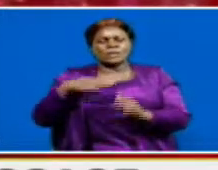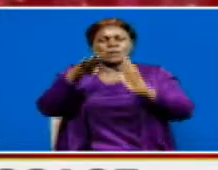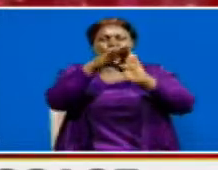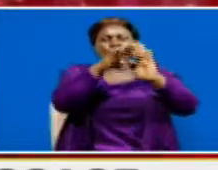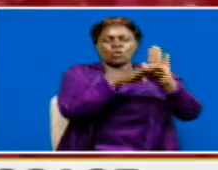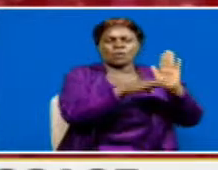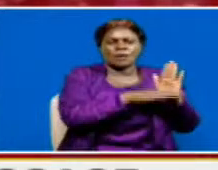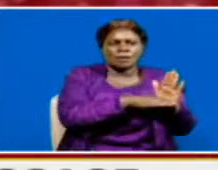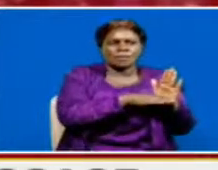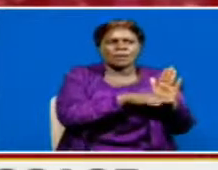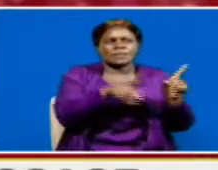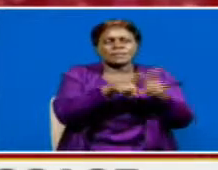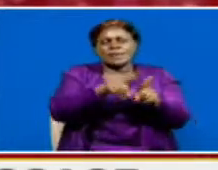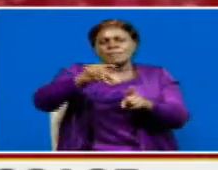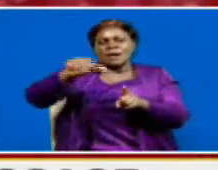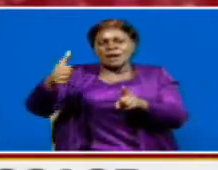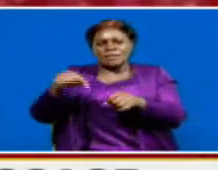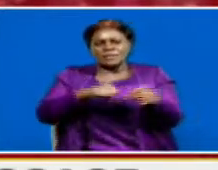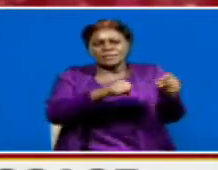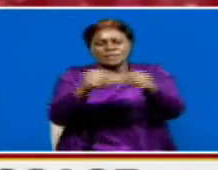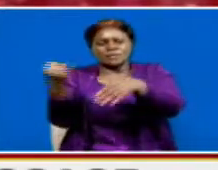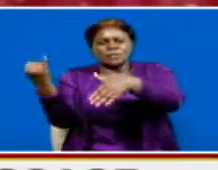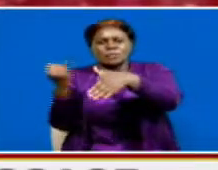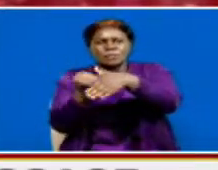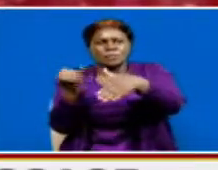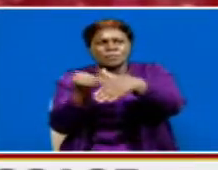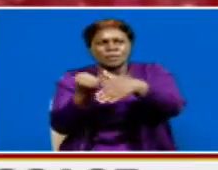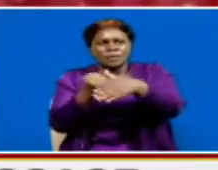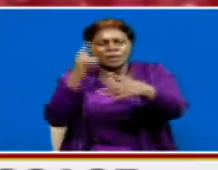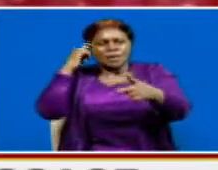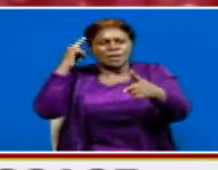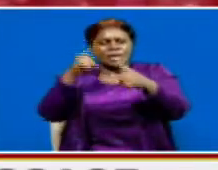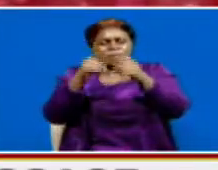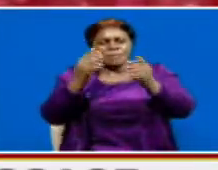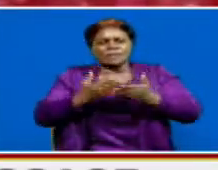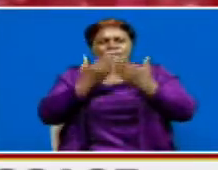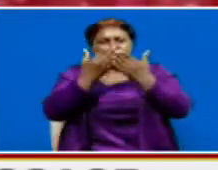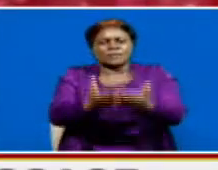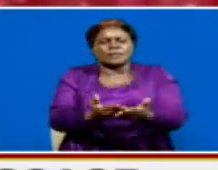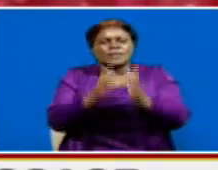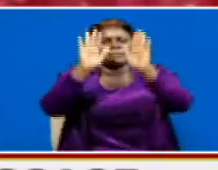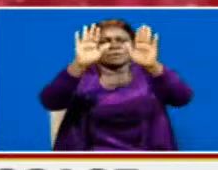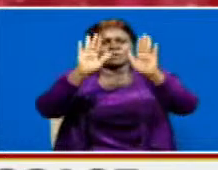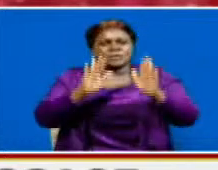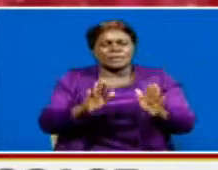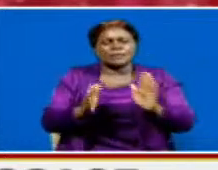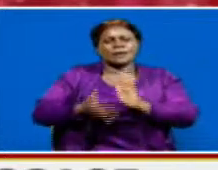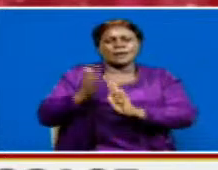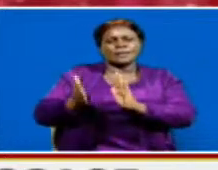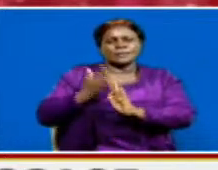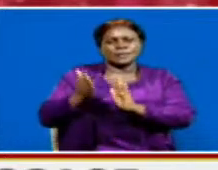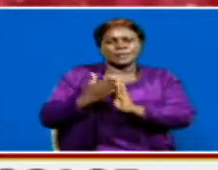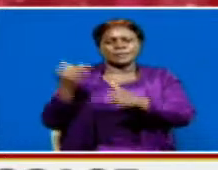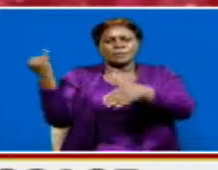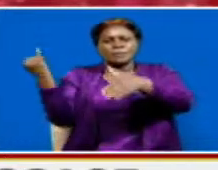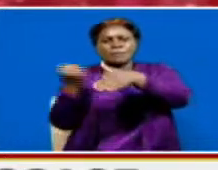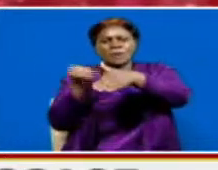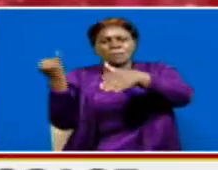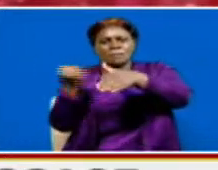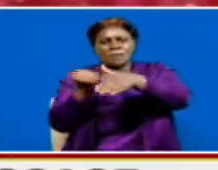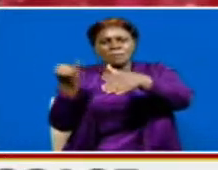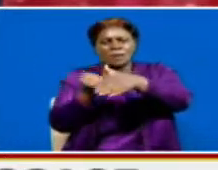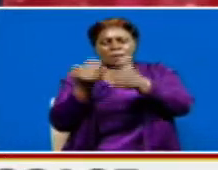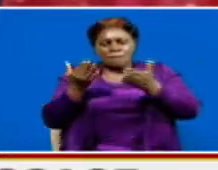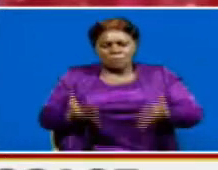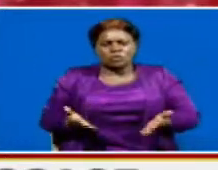programs, and other strategic interventions aimed at delivering necessary and urgent interventions of